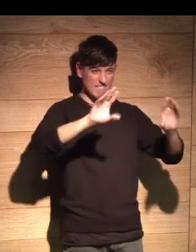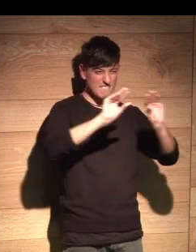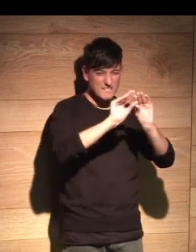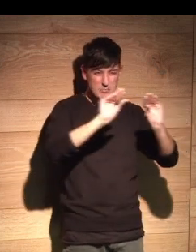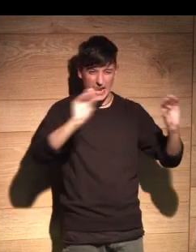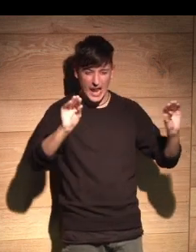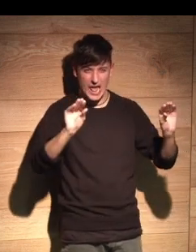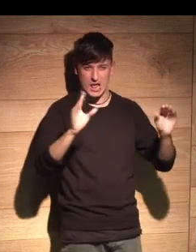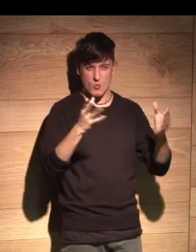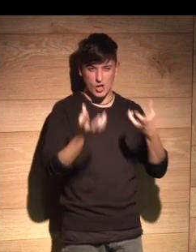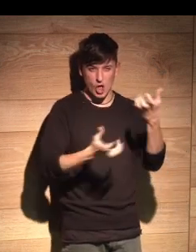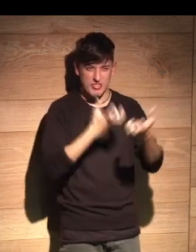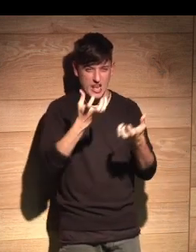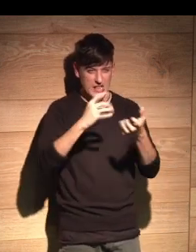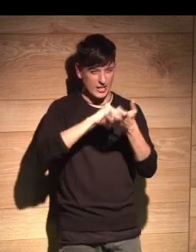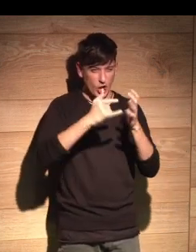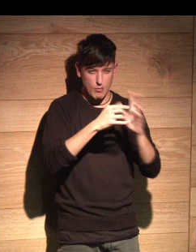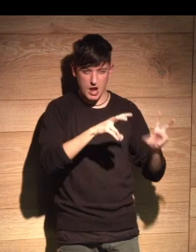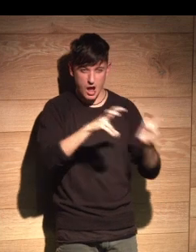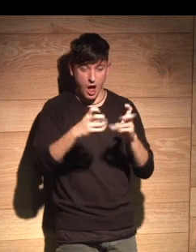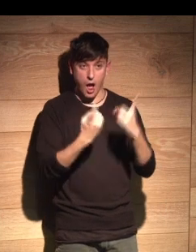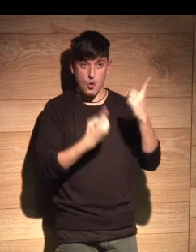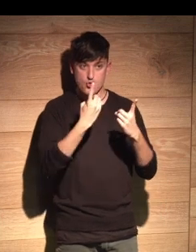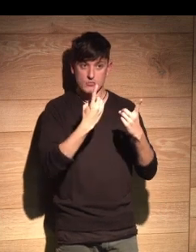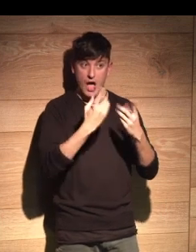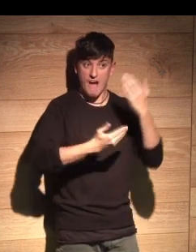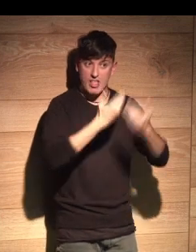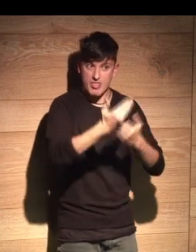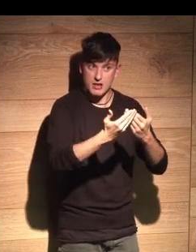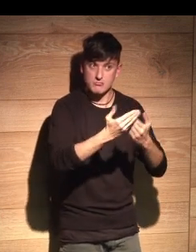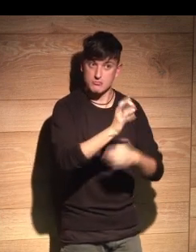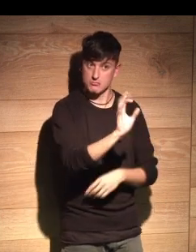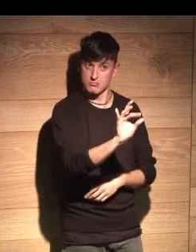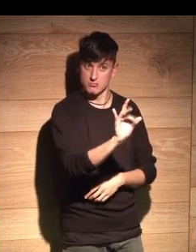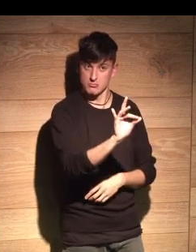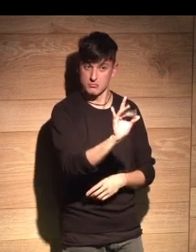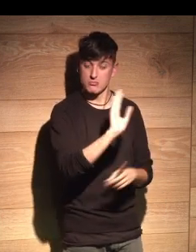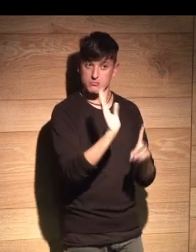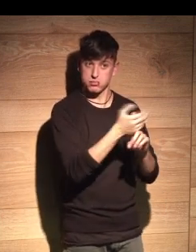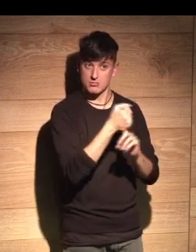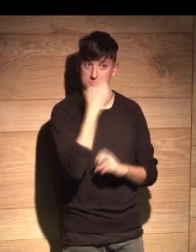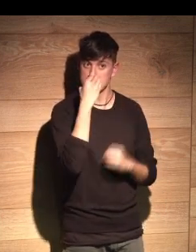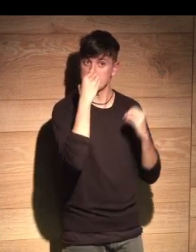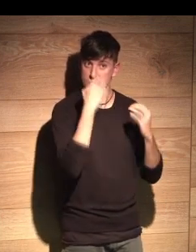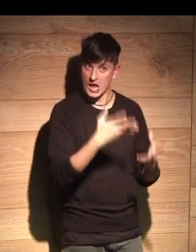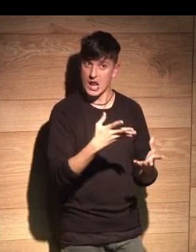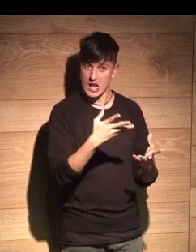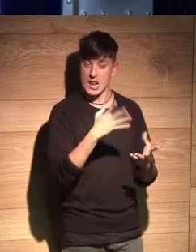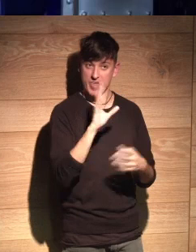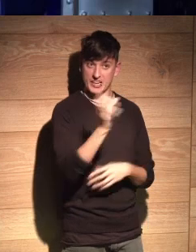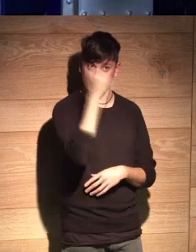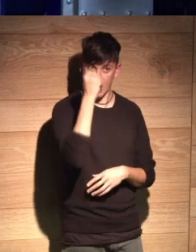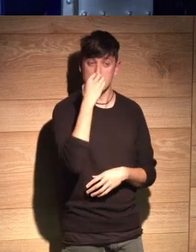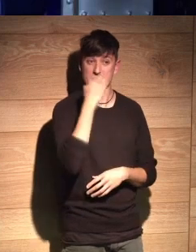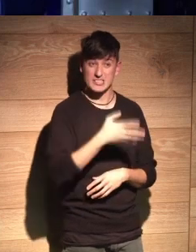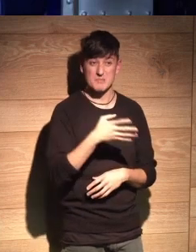high-tech kitchen. And some technological advances, they have been right. But what they have failed in that world